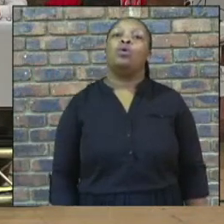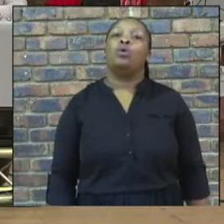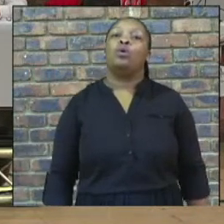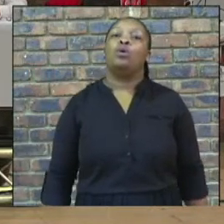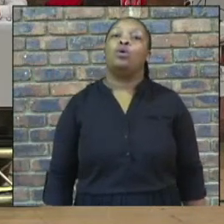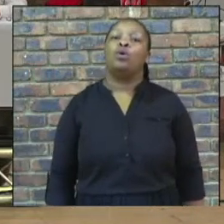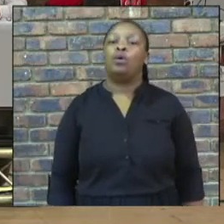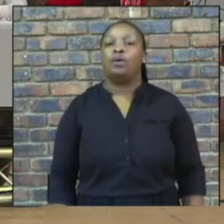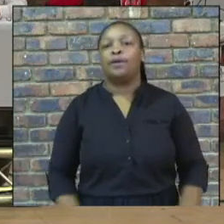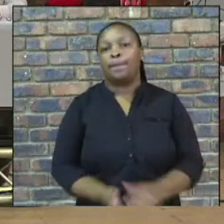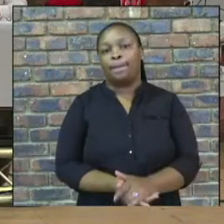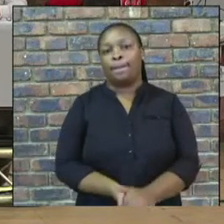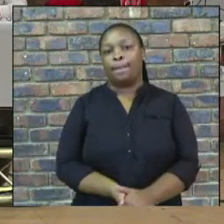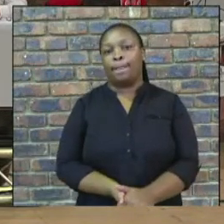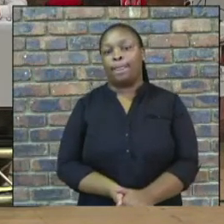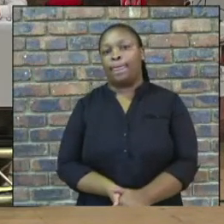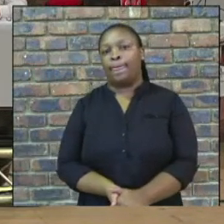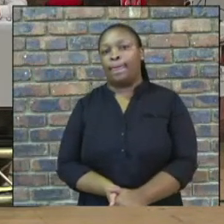Ngingujeke